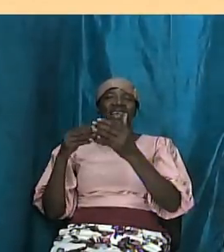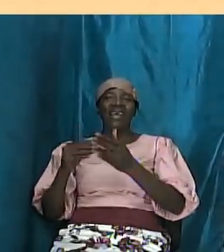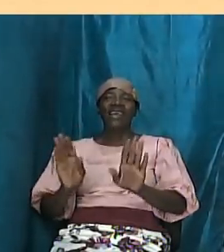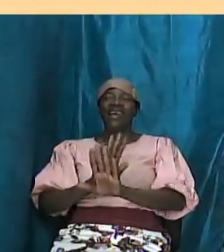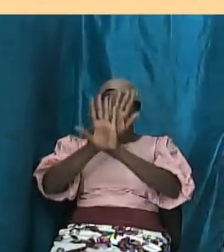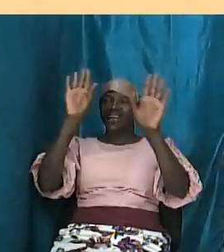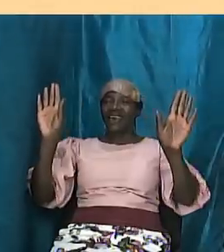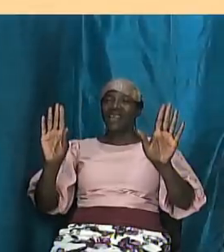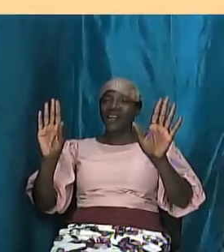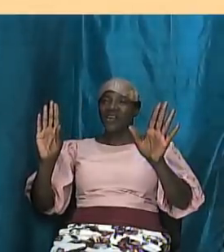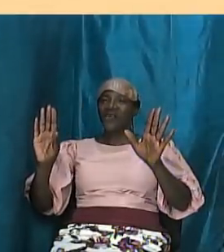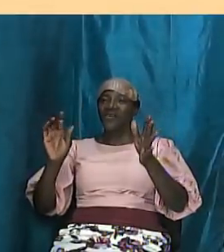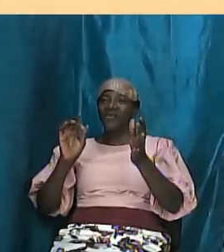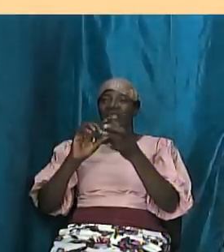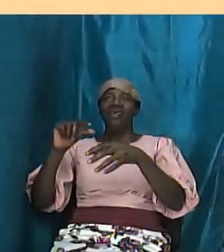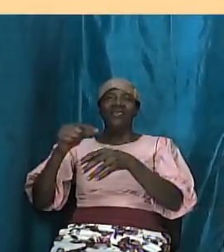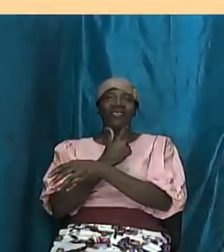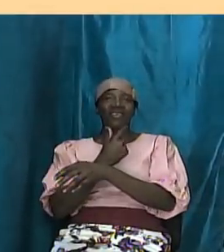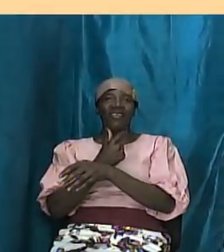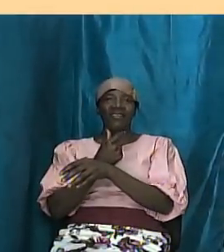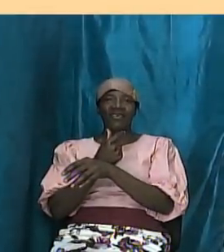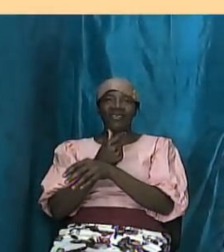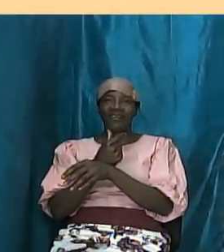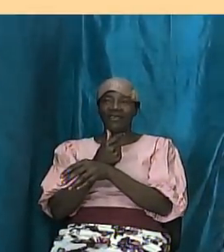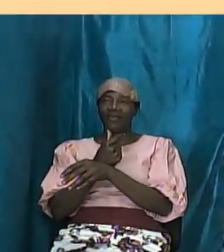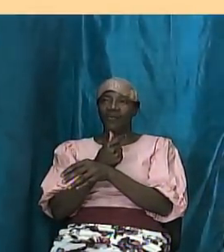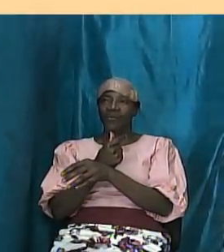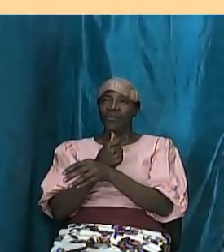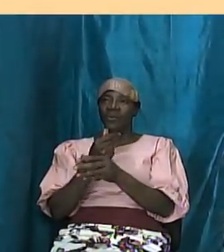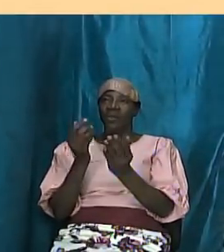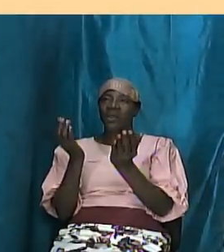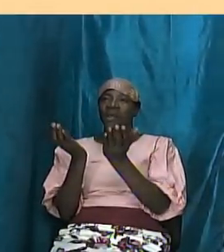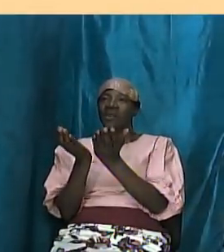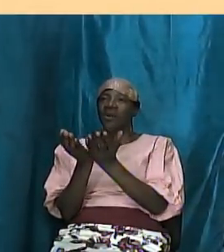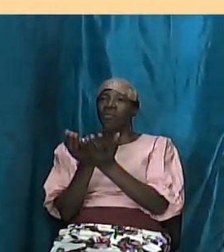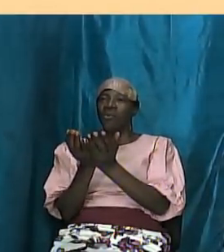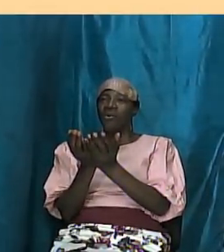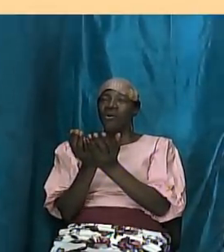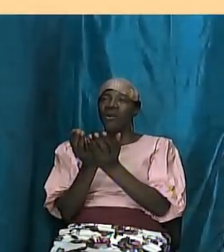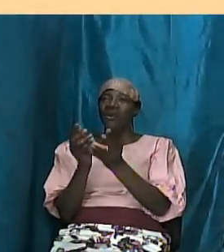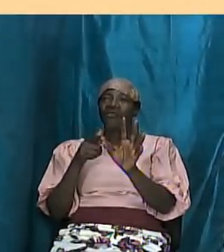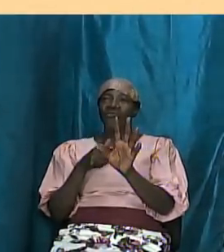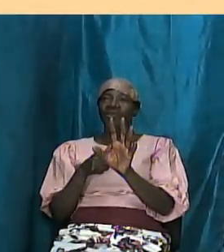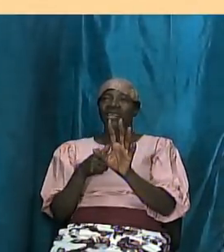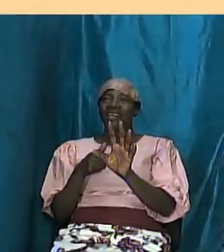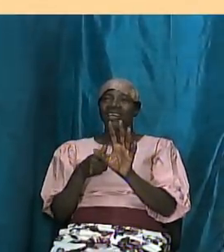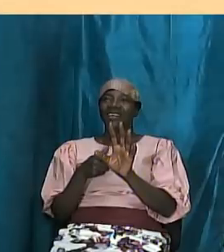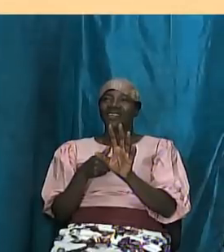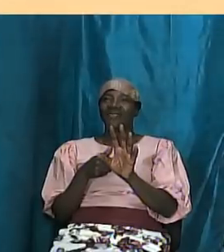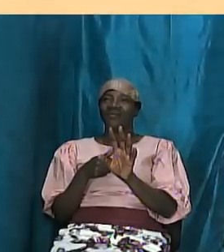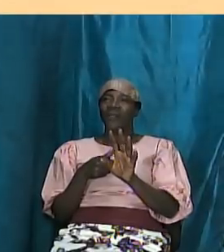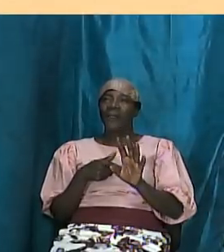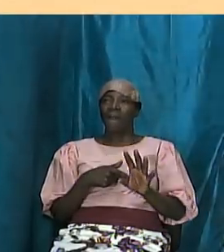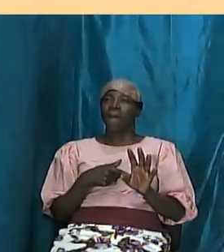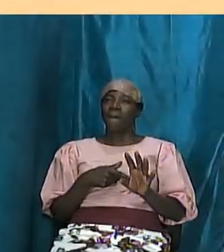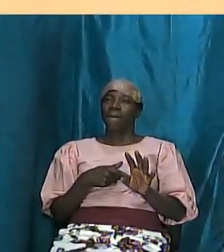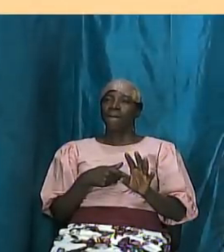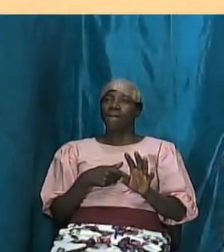theme of Genesis, that it is a book of beginnings and it covers some things. So I'll just use about two or three slides just